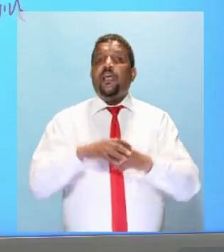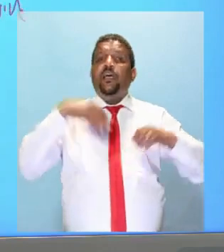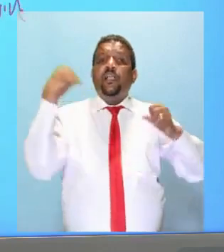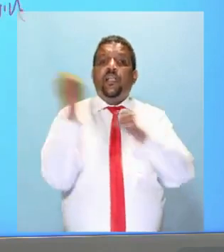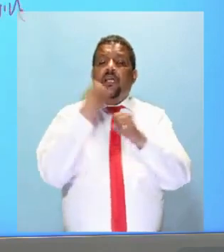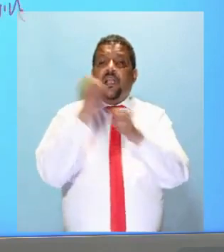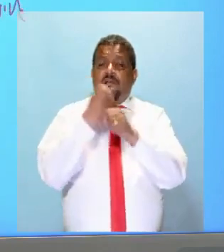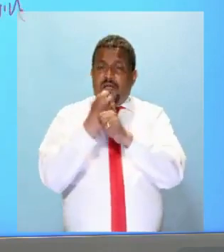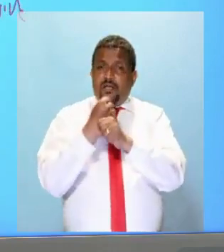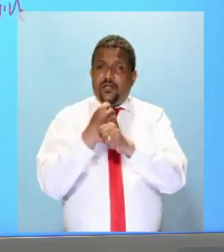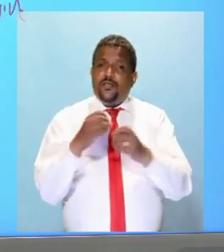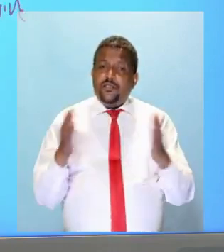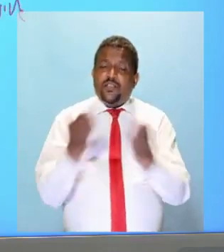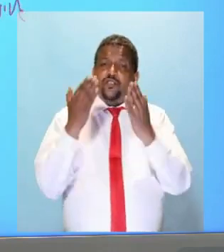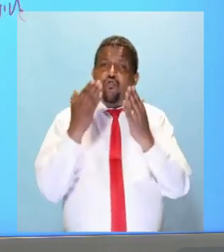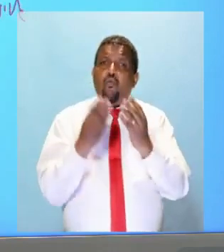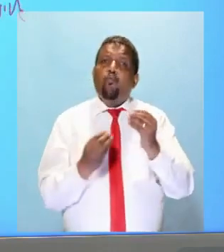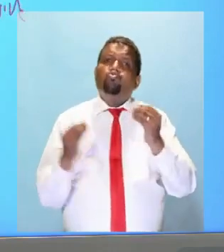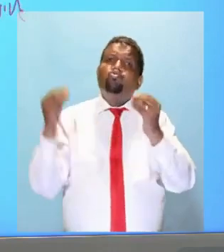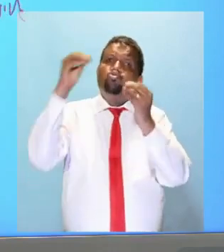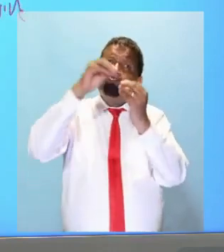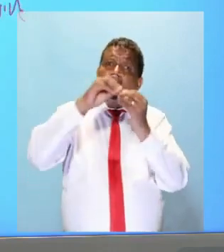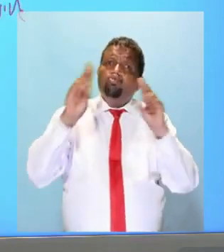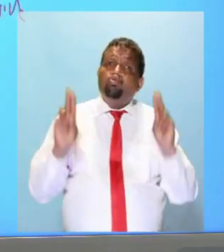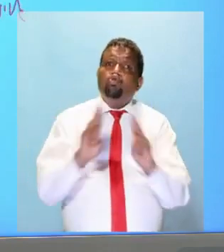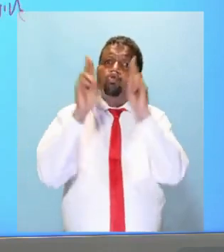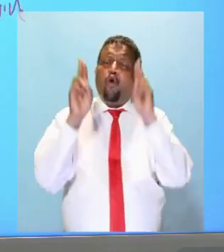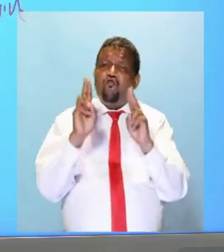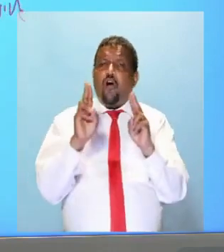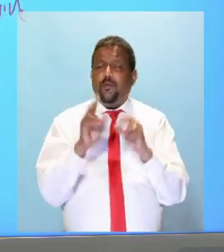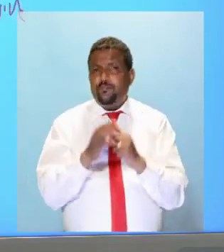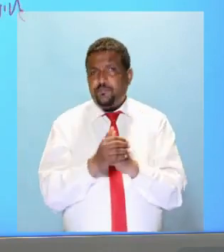Labor intensive is the use of more labor than